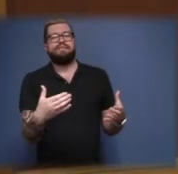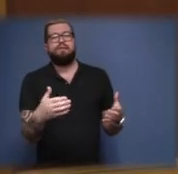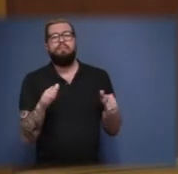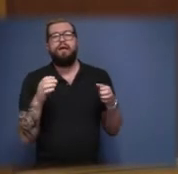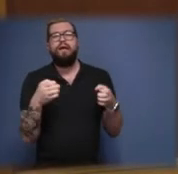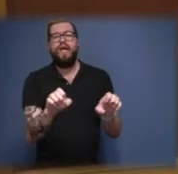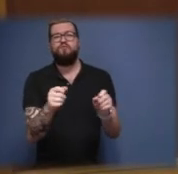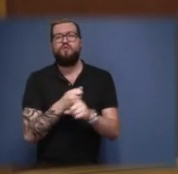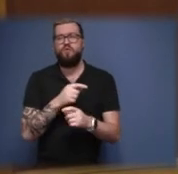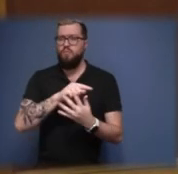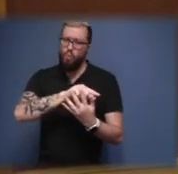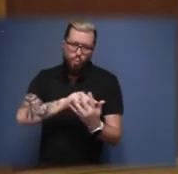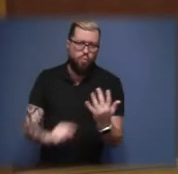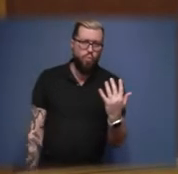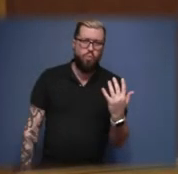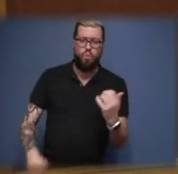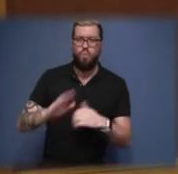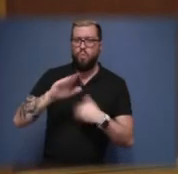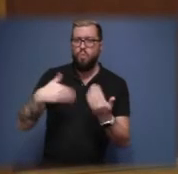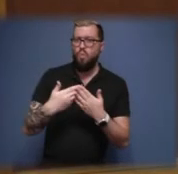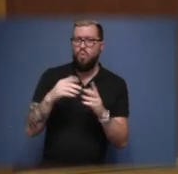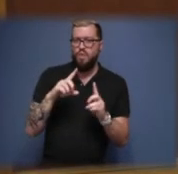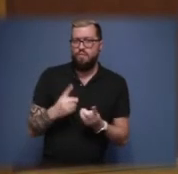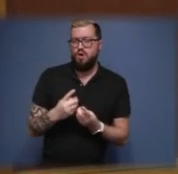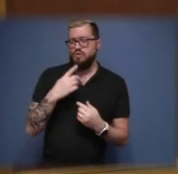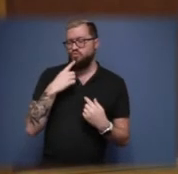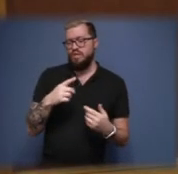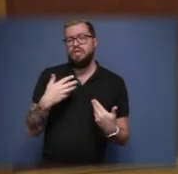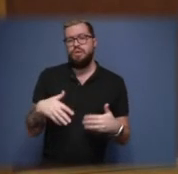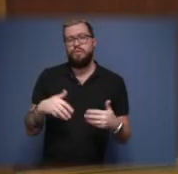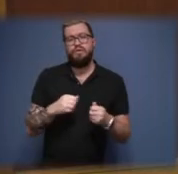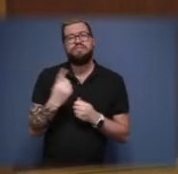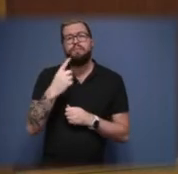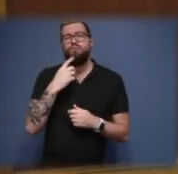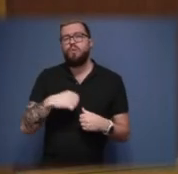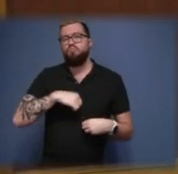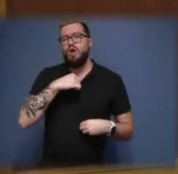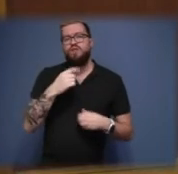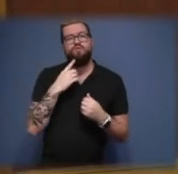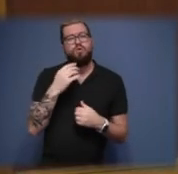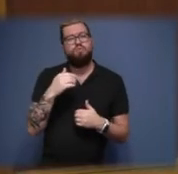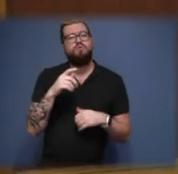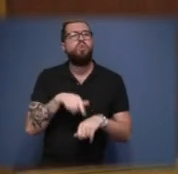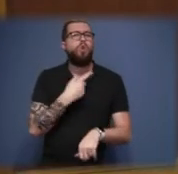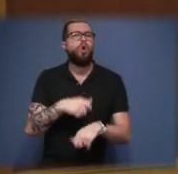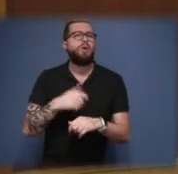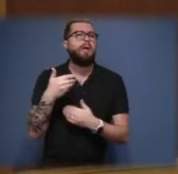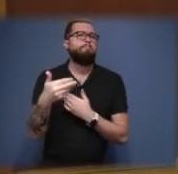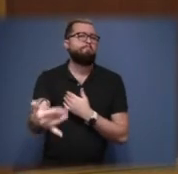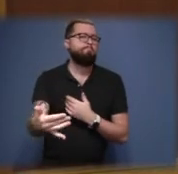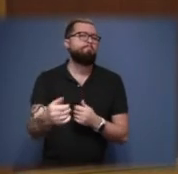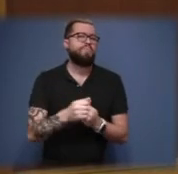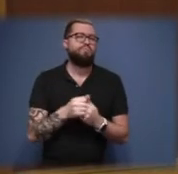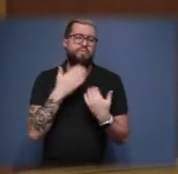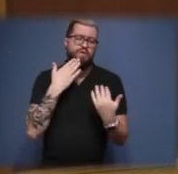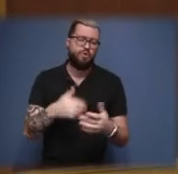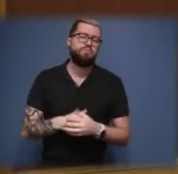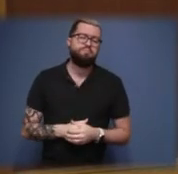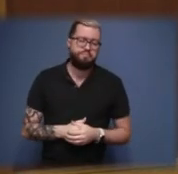every department. Yes. It's something that we're going to be very proud of for a long time. Yes. That's all I have. Thank you.